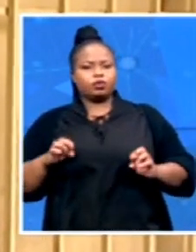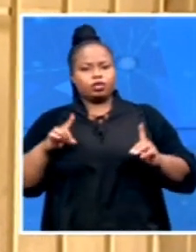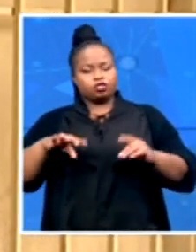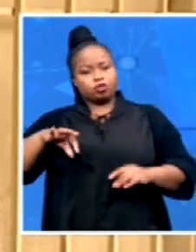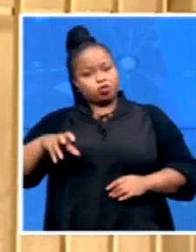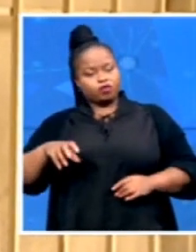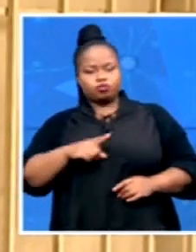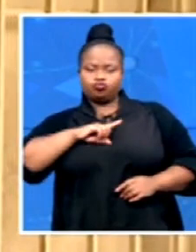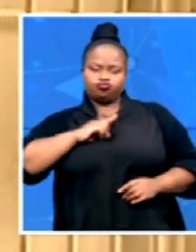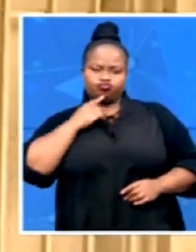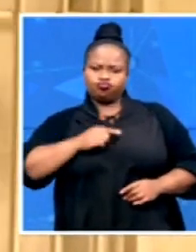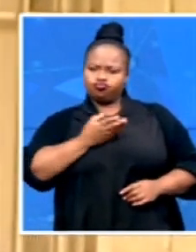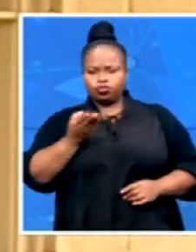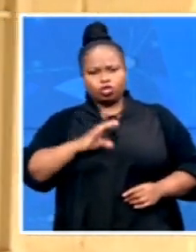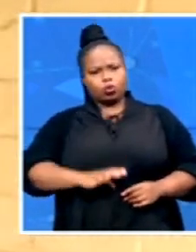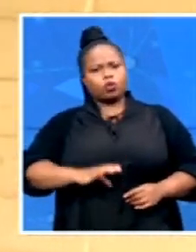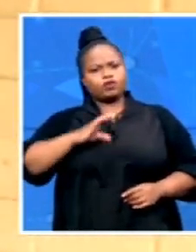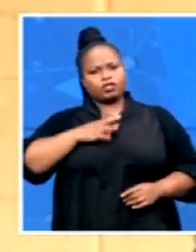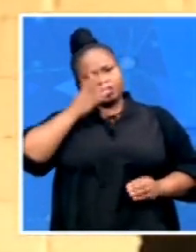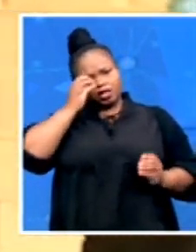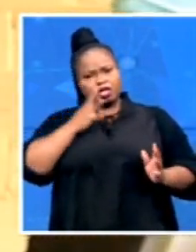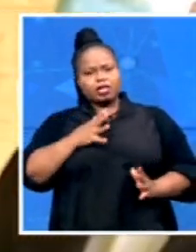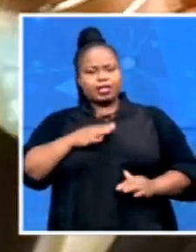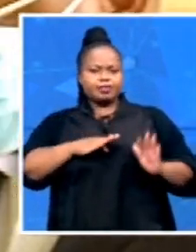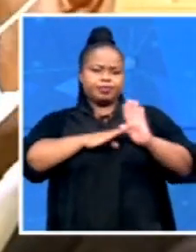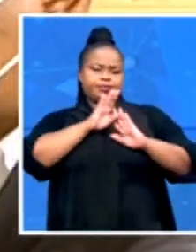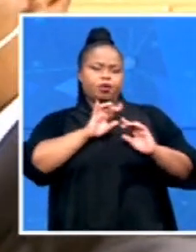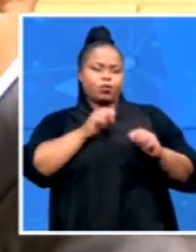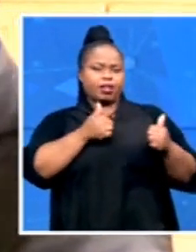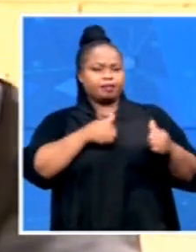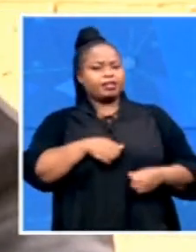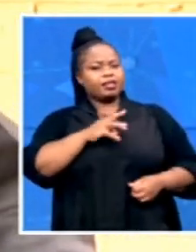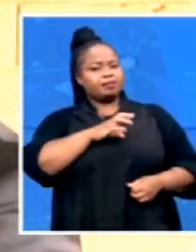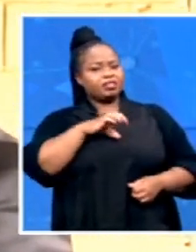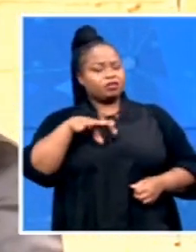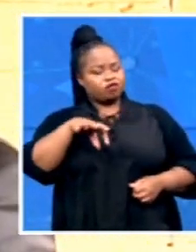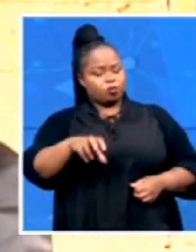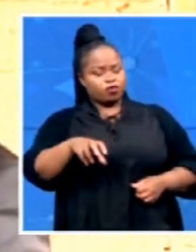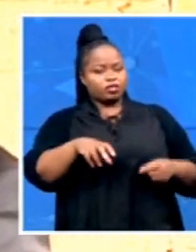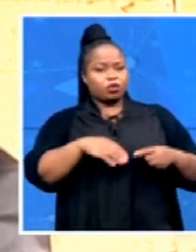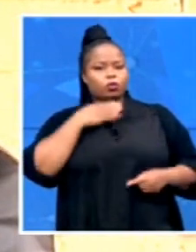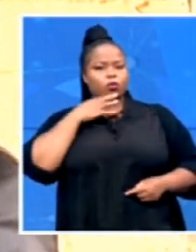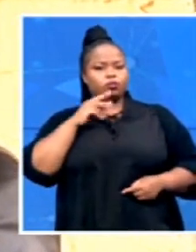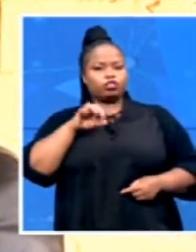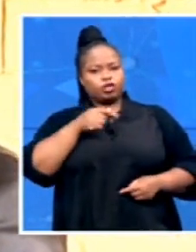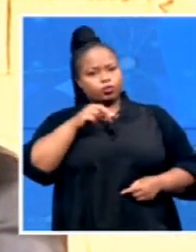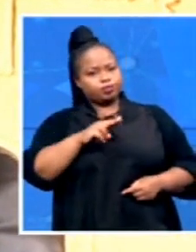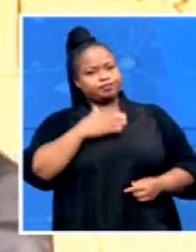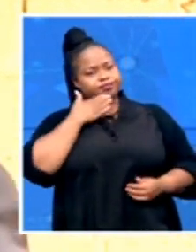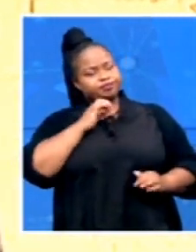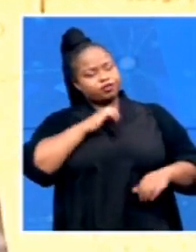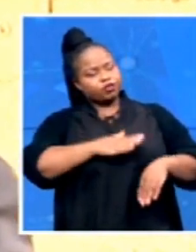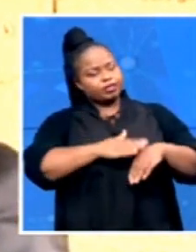indeed do well. But I have with me the MEC for Education in the province, Baba Kwazi Mshengu. Thank you very much for your time. Just firstly, tell us, why are you so confident